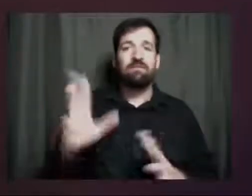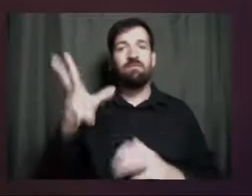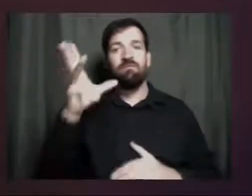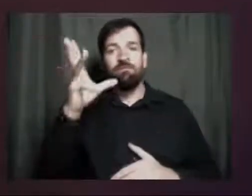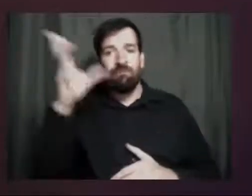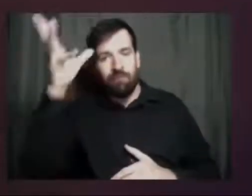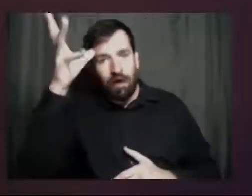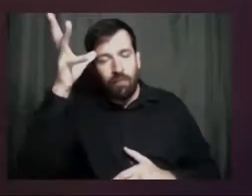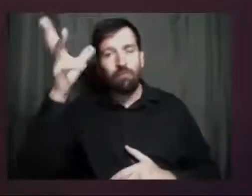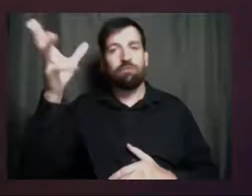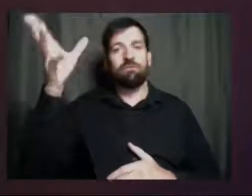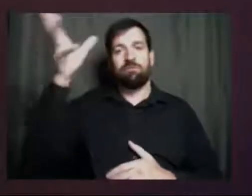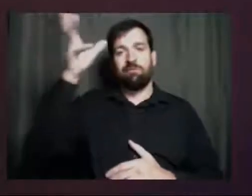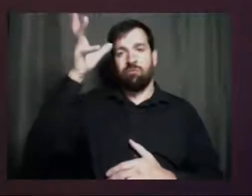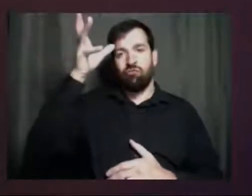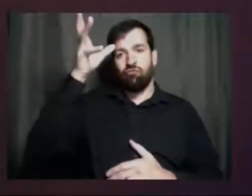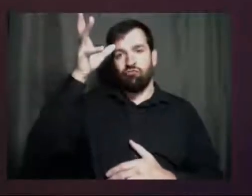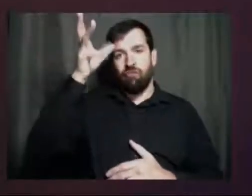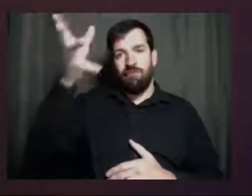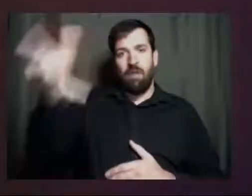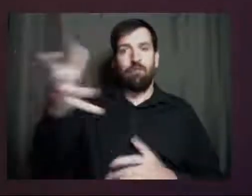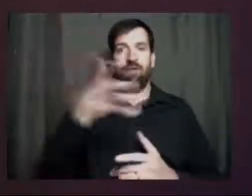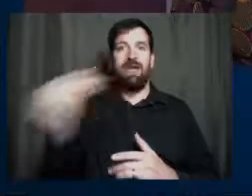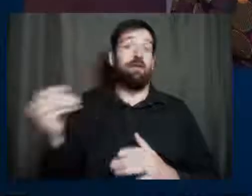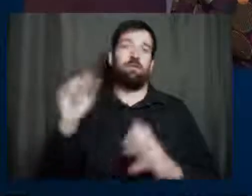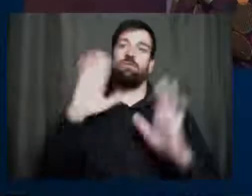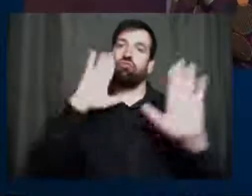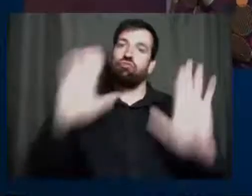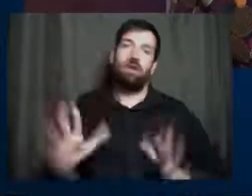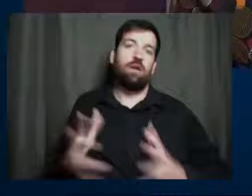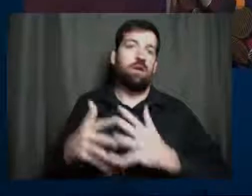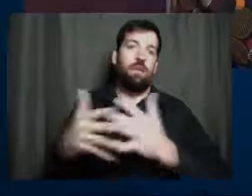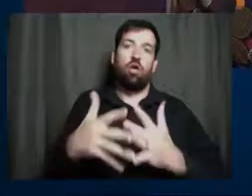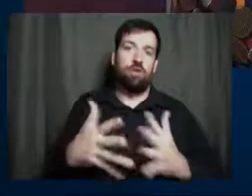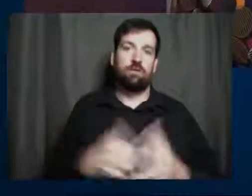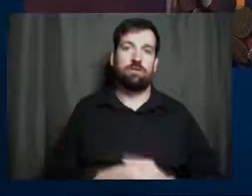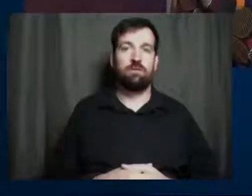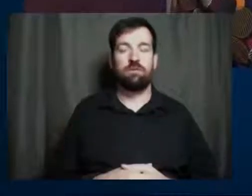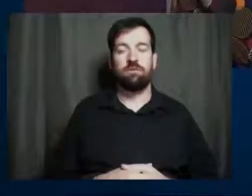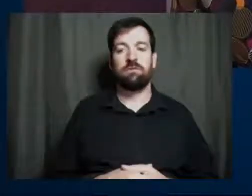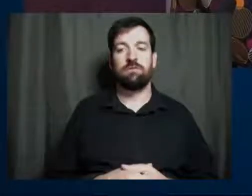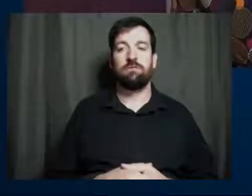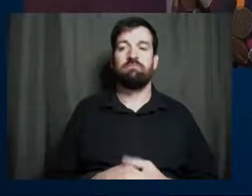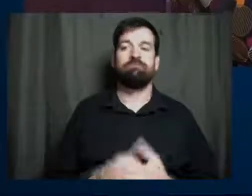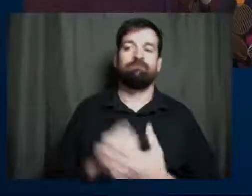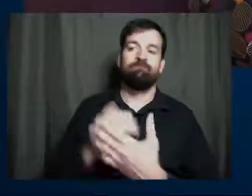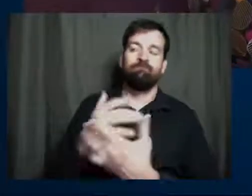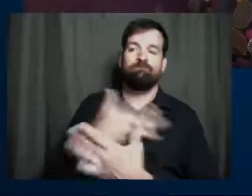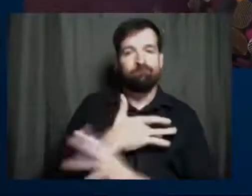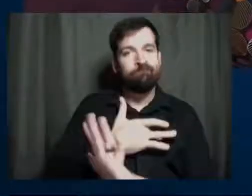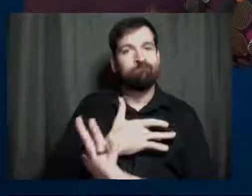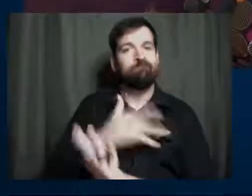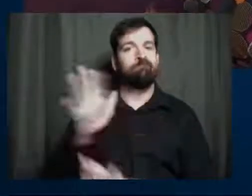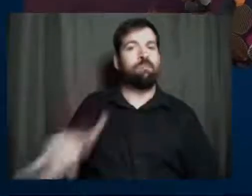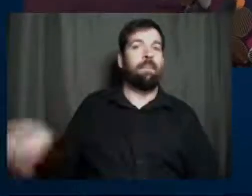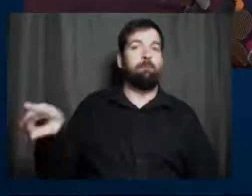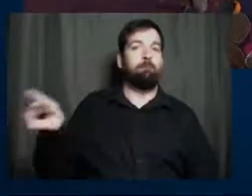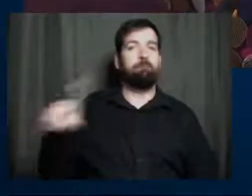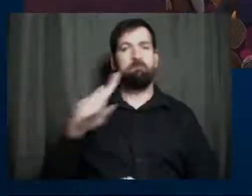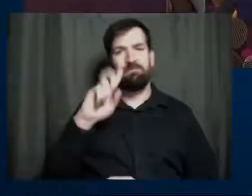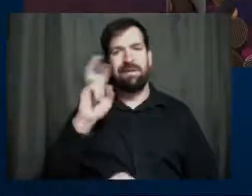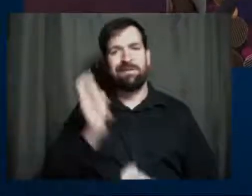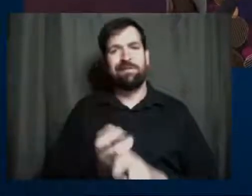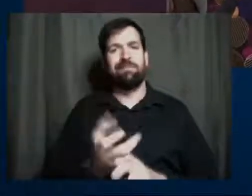and a great American. And that's from the Powell family. So thoughts out to them today. As we know, it is tough to lose a family member